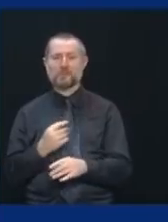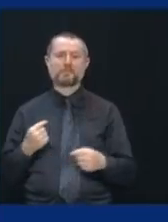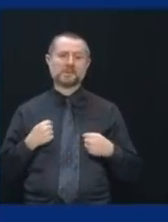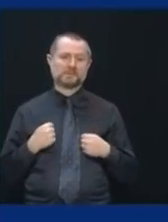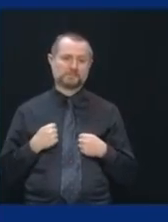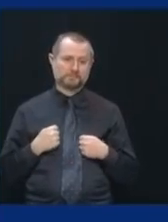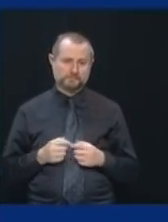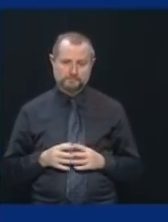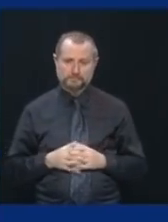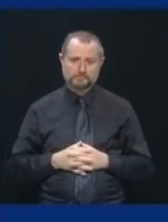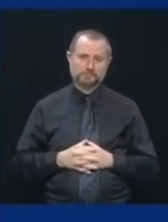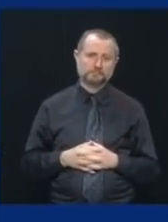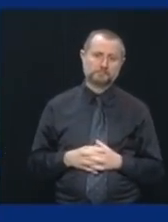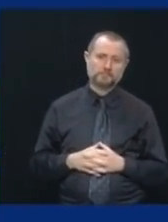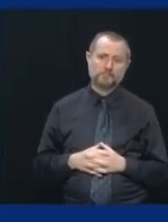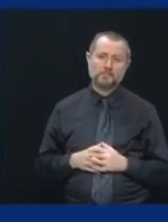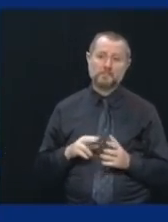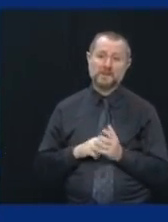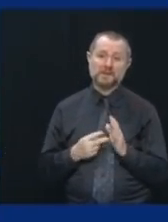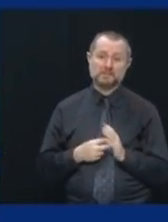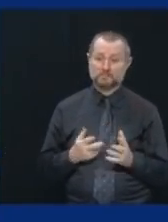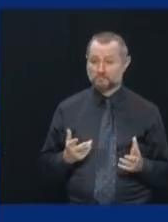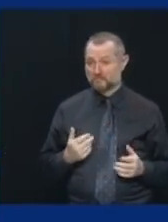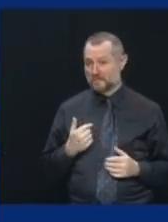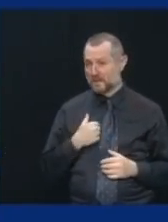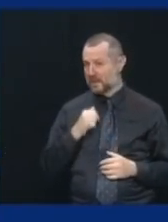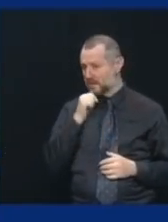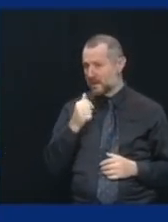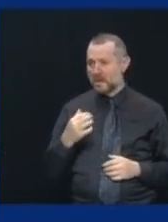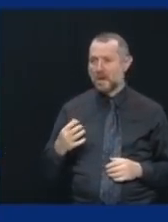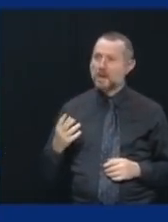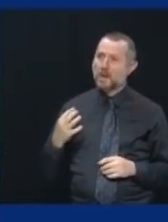So I'm not in any eligible category.